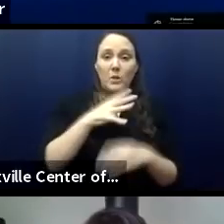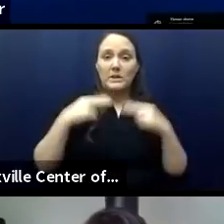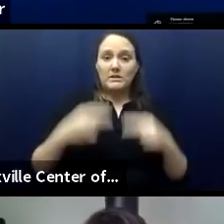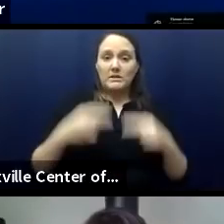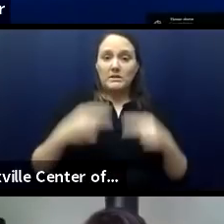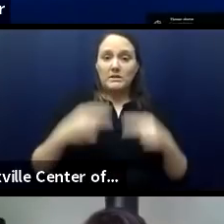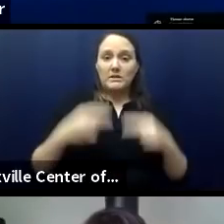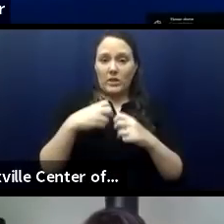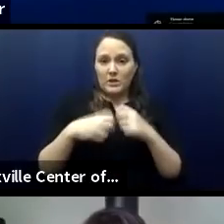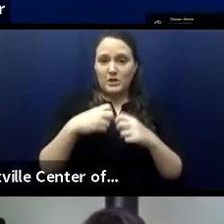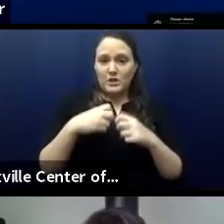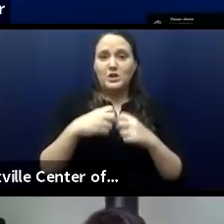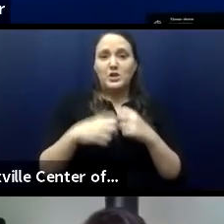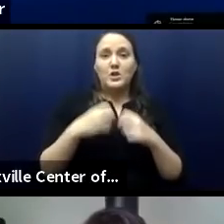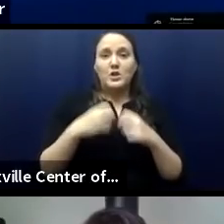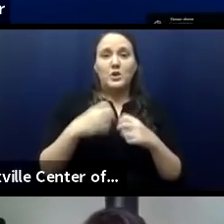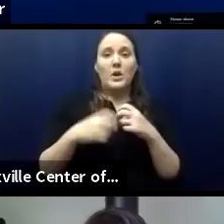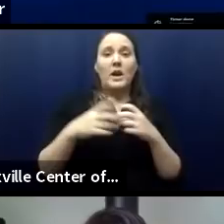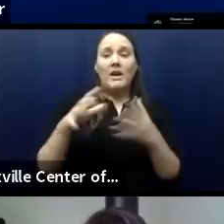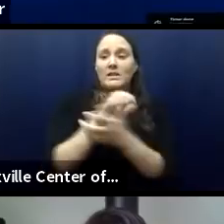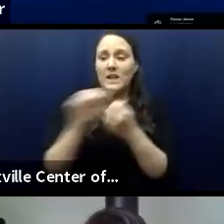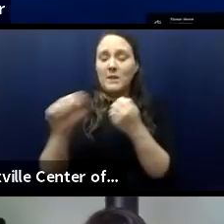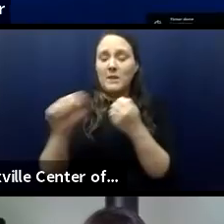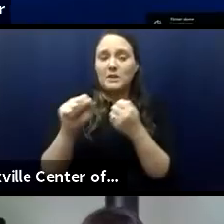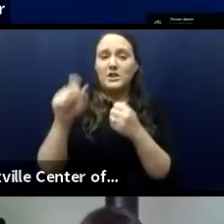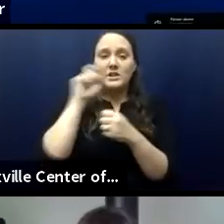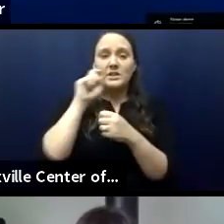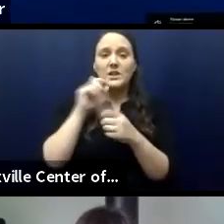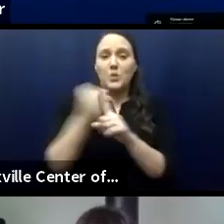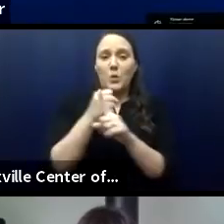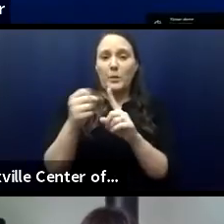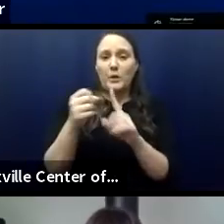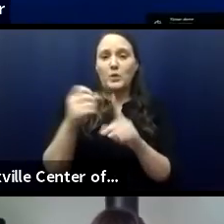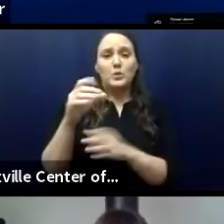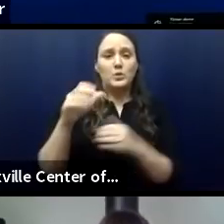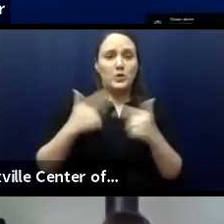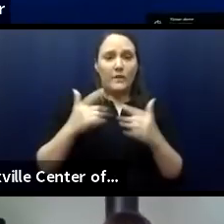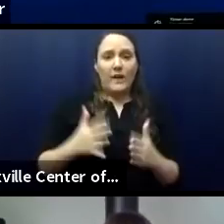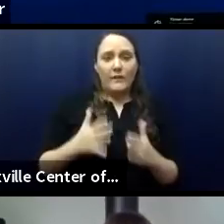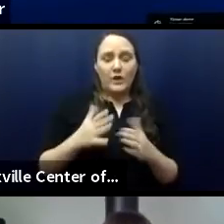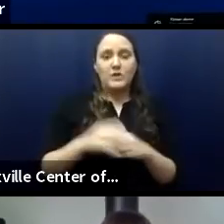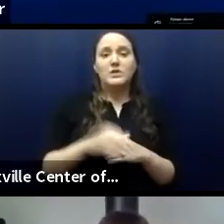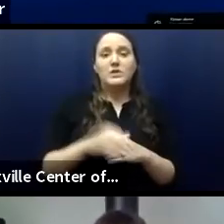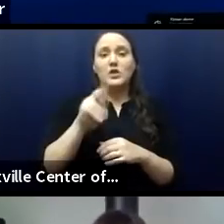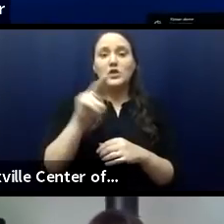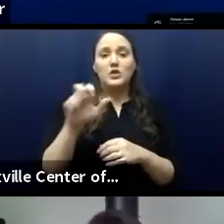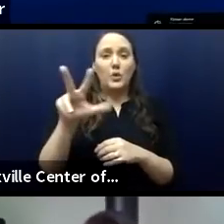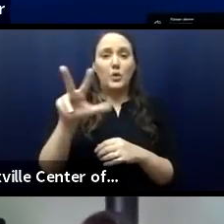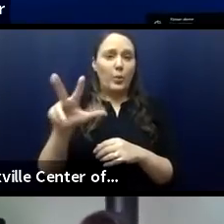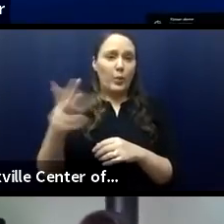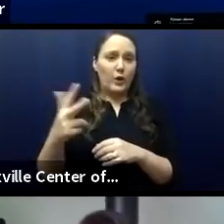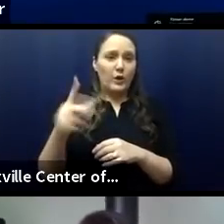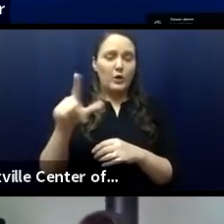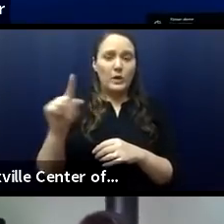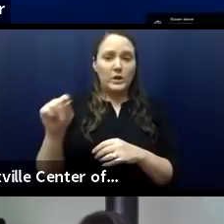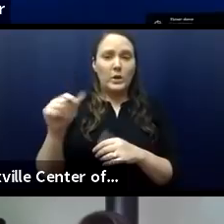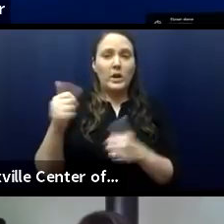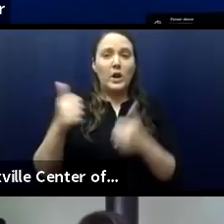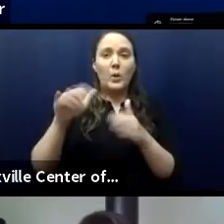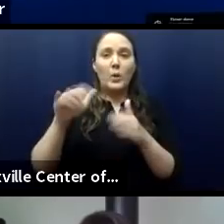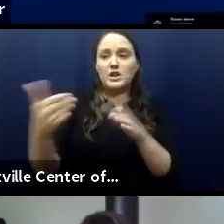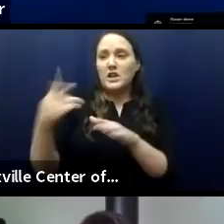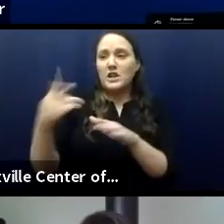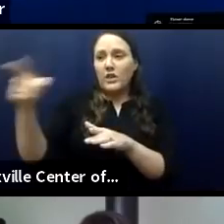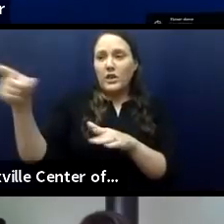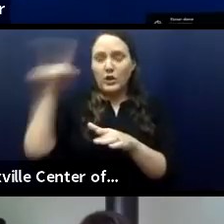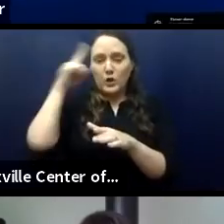done to sexual abuse survivors. Stat News, June 3rd, 2020, posted an article, "Which Death Do They Choose? Many Black Men